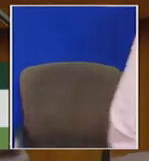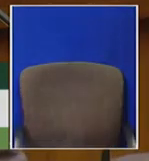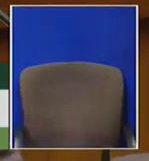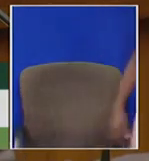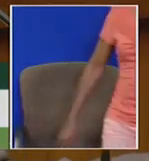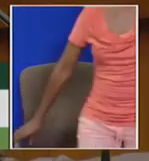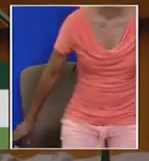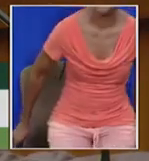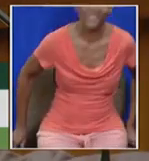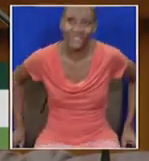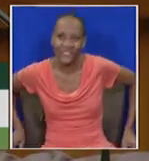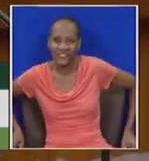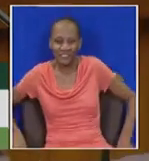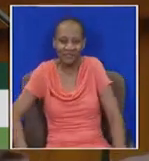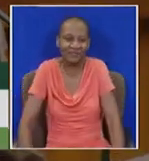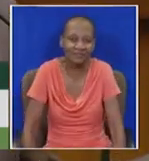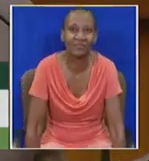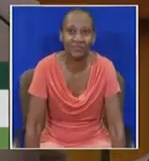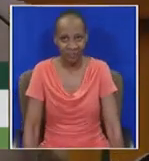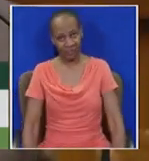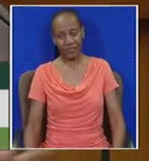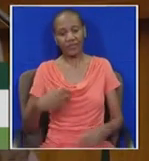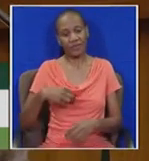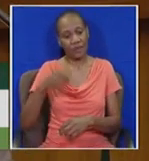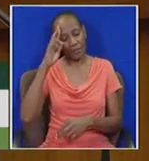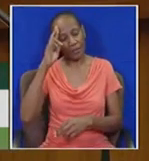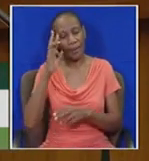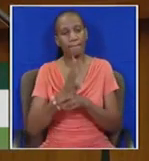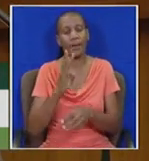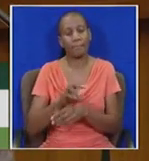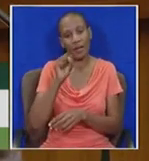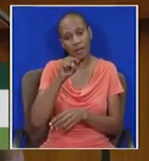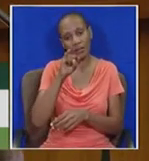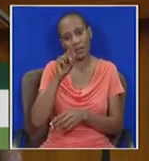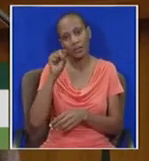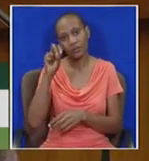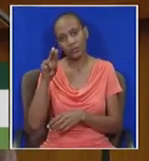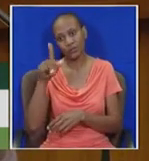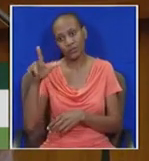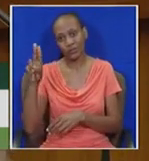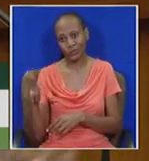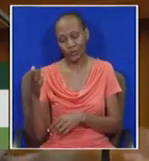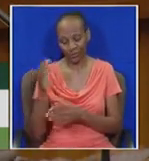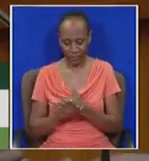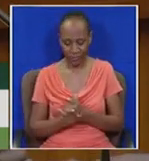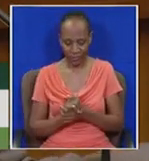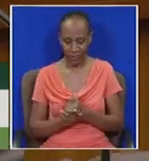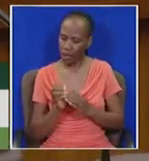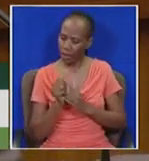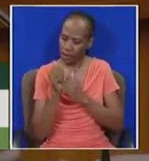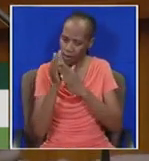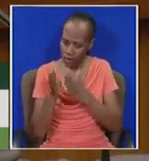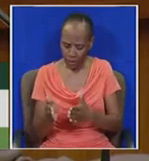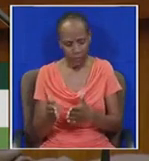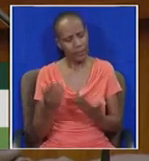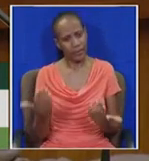Honorable Speaker, to the mother of the nation, Umamununtsigelelo Albertina Sisulu, a leader of our